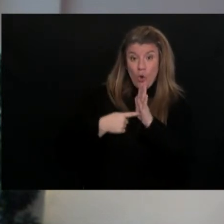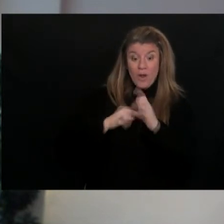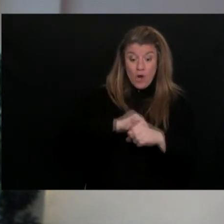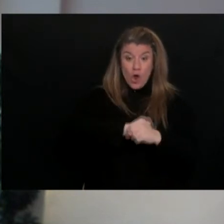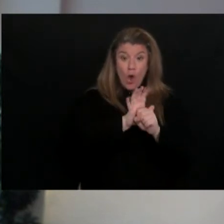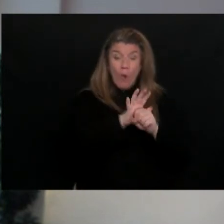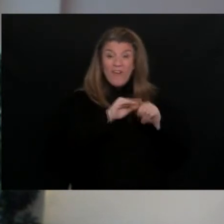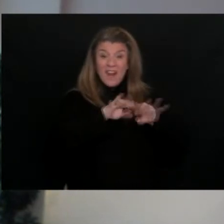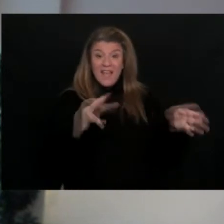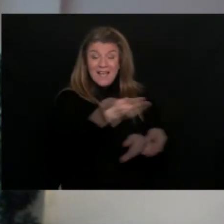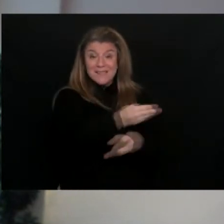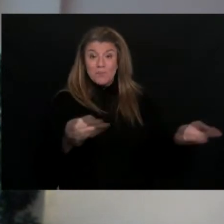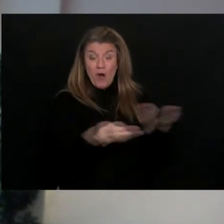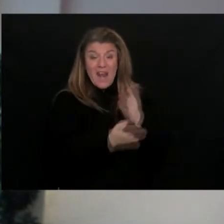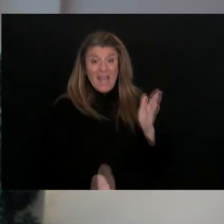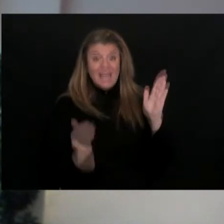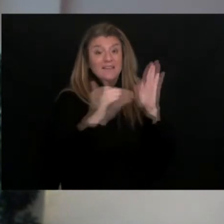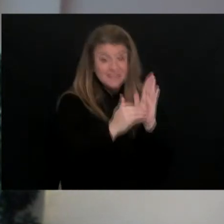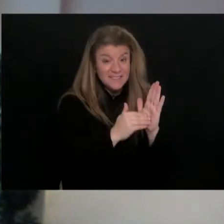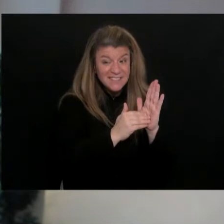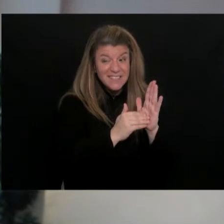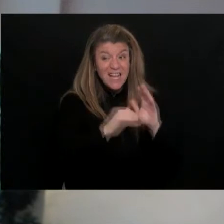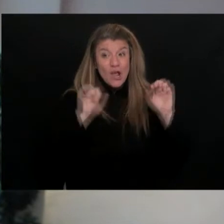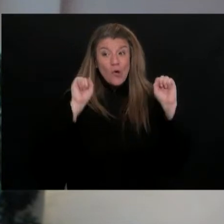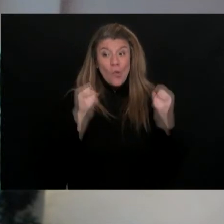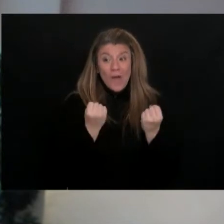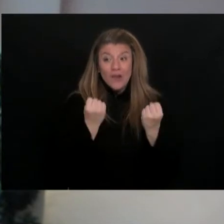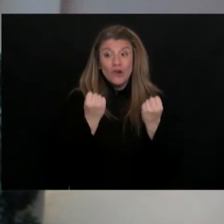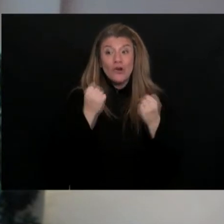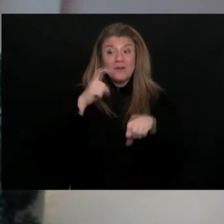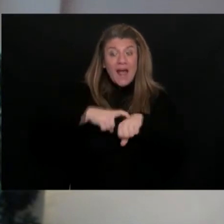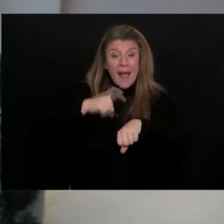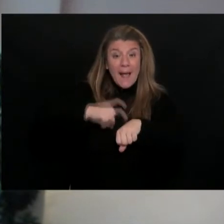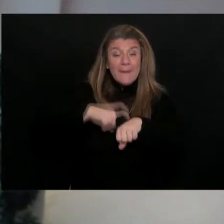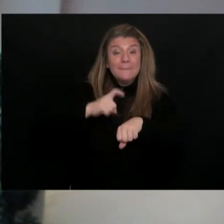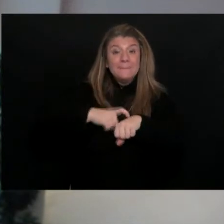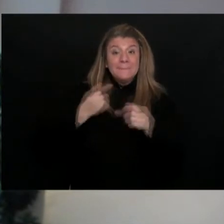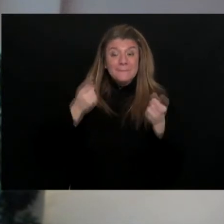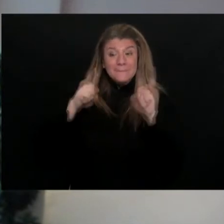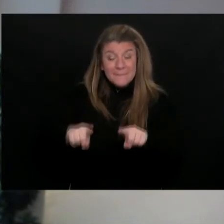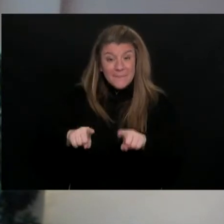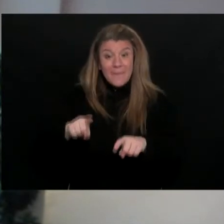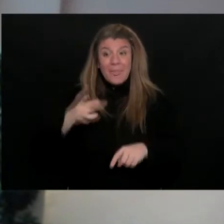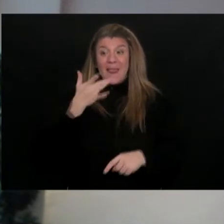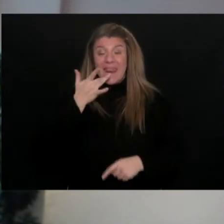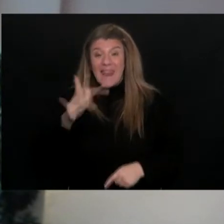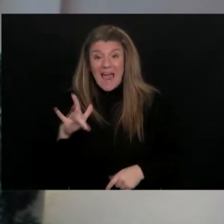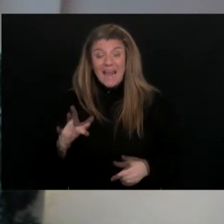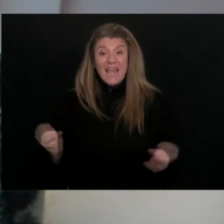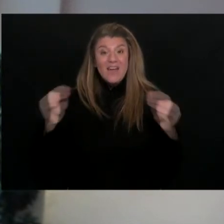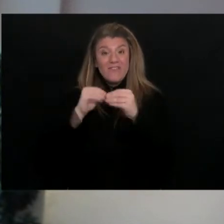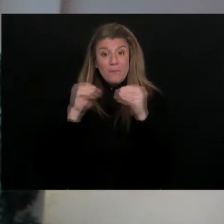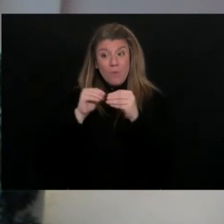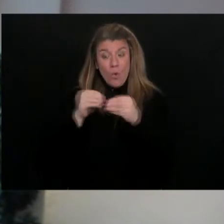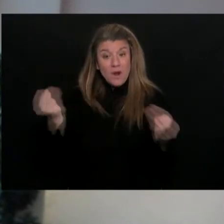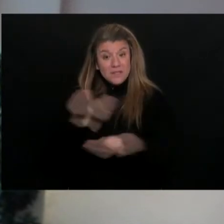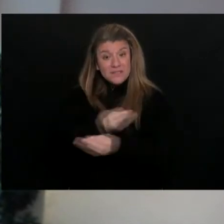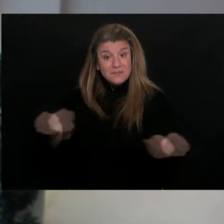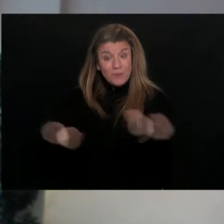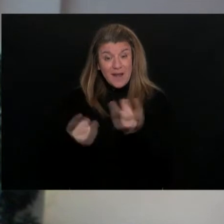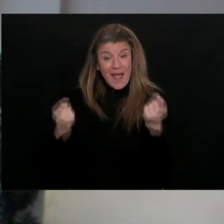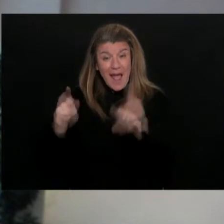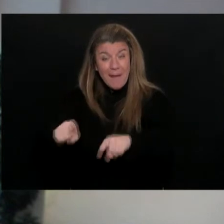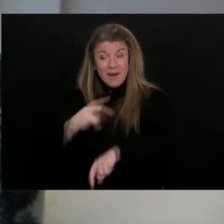West Virginia. The winter and cold months are upcoming. The likelihood for more spread is upcoming. Our hospitals are